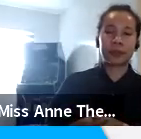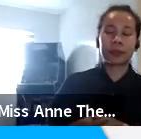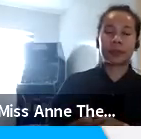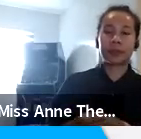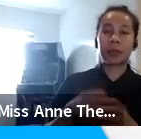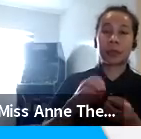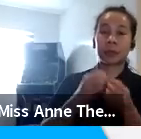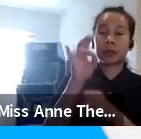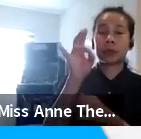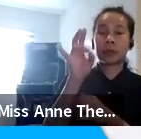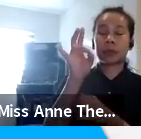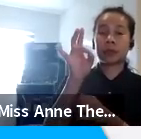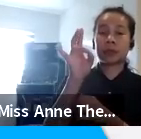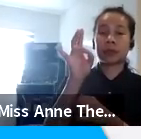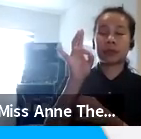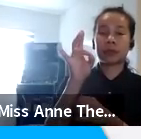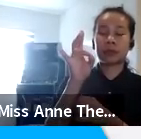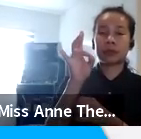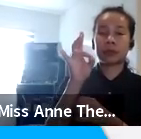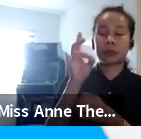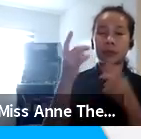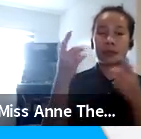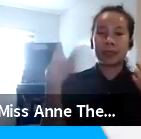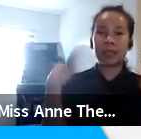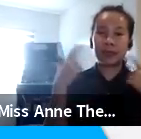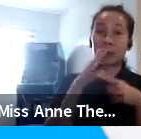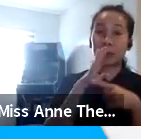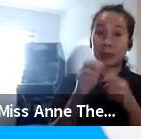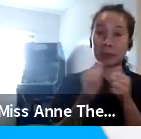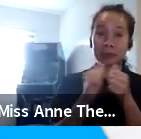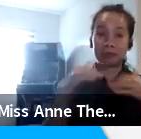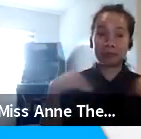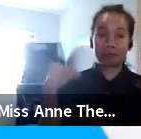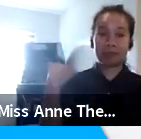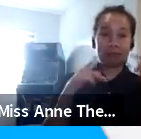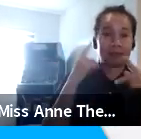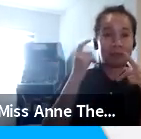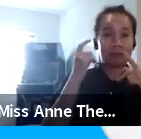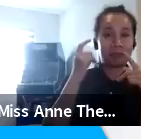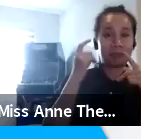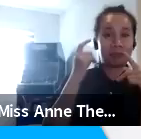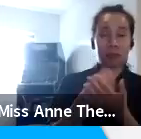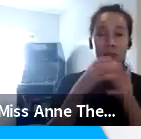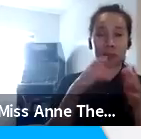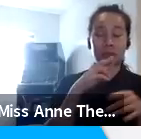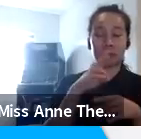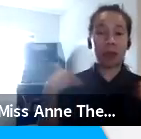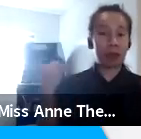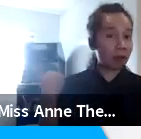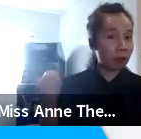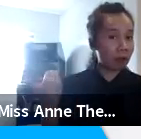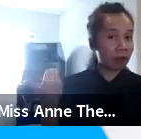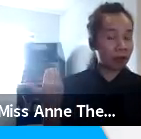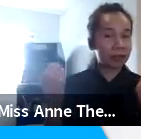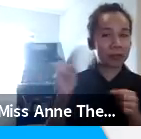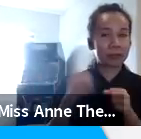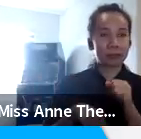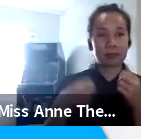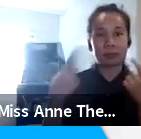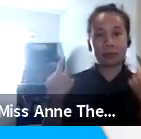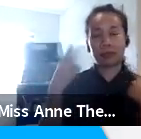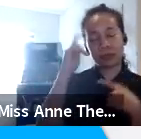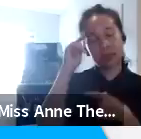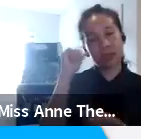be we get to hang out with young people. Yes, because our students are young ones. We have teenagers. Thus, we